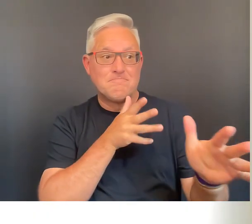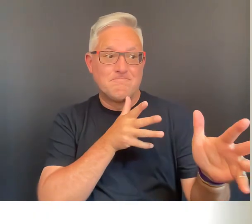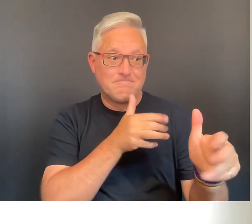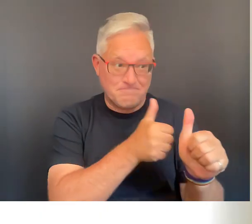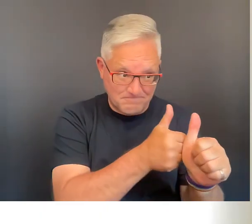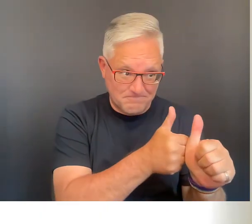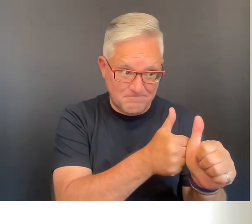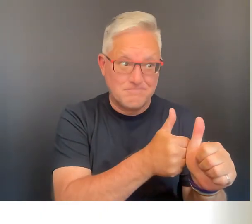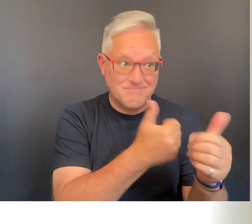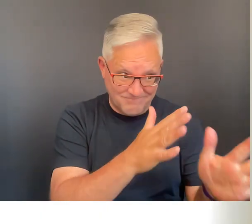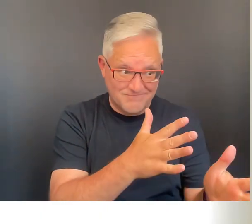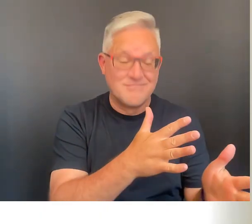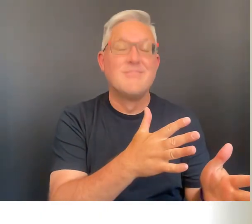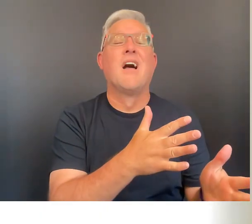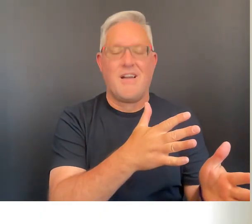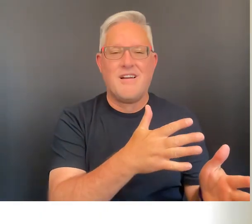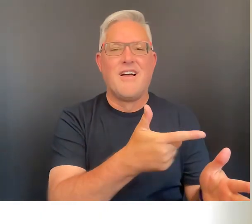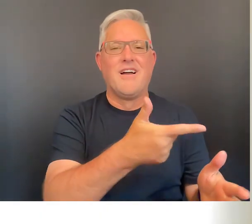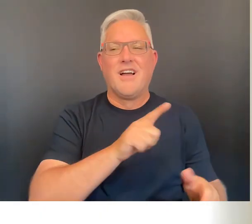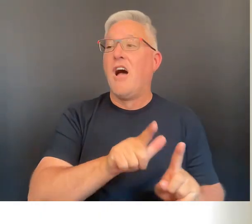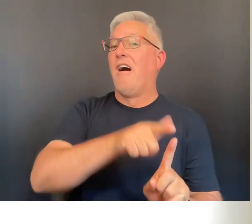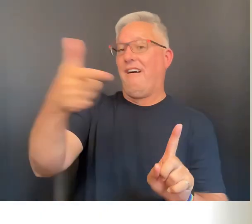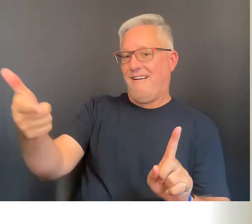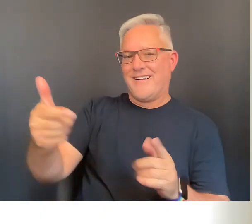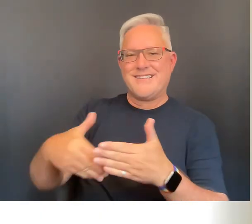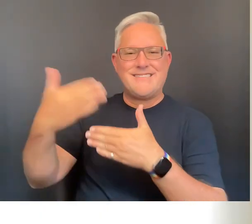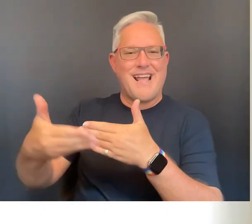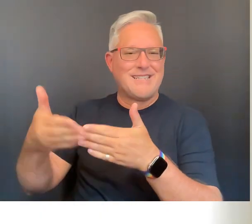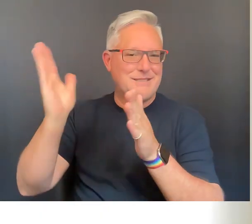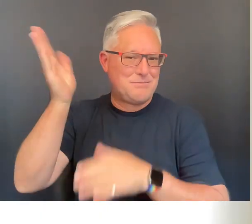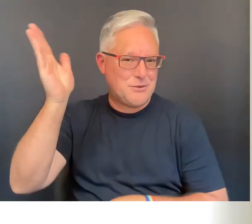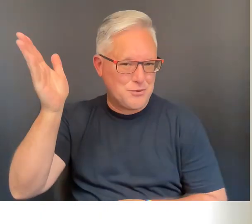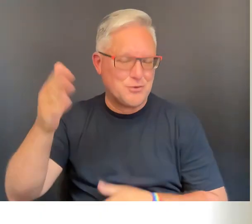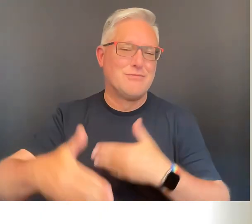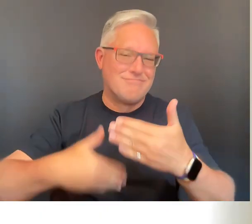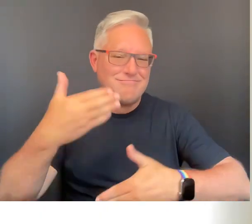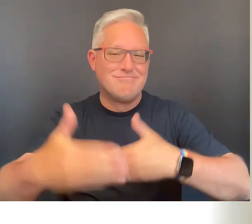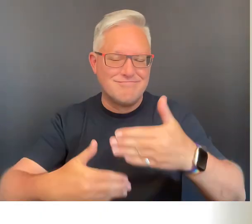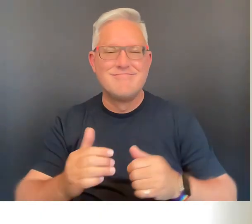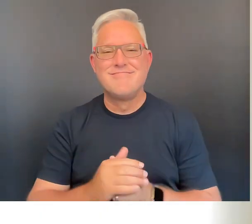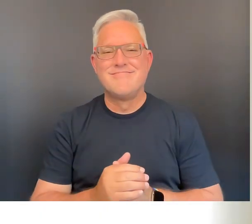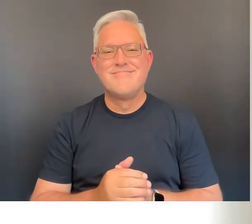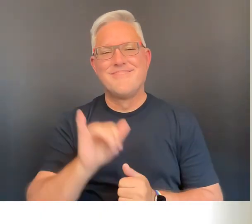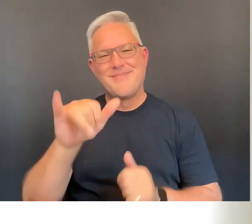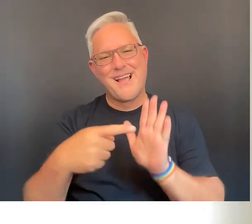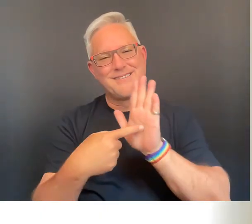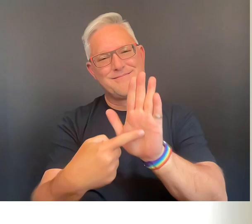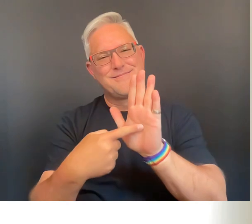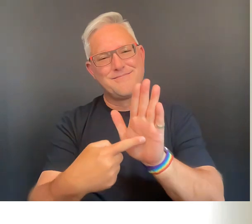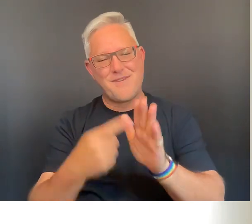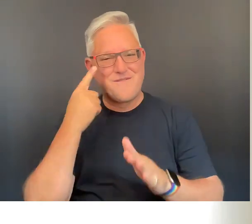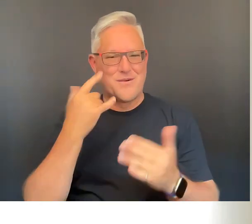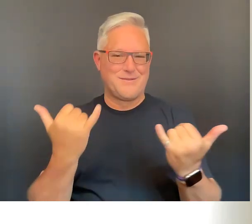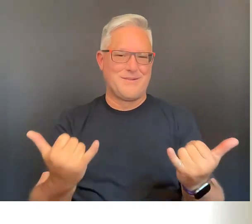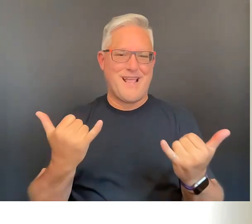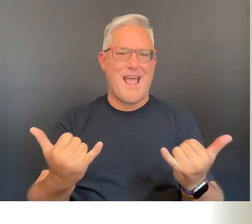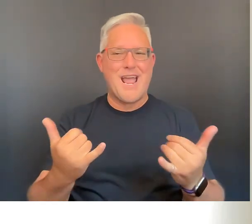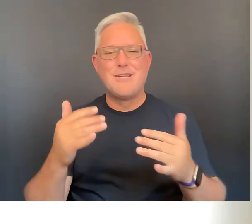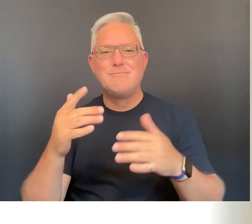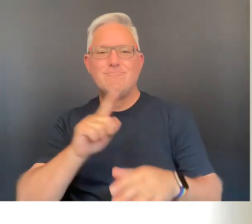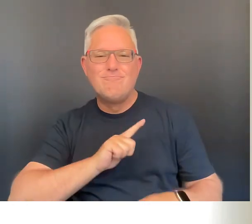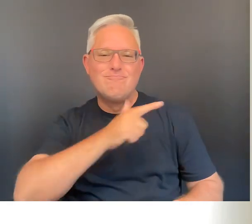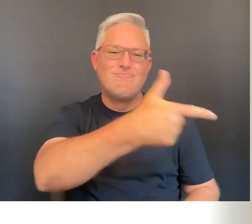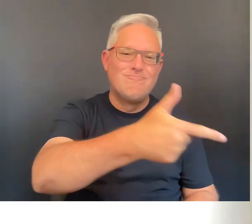And then the next speaker will be invited to start. So that was an example of how we'll kind of try to pace ourselves during this